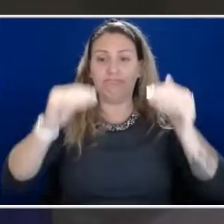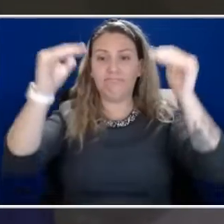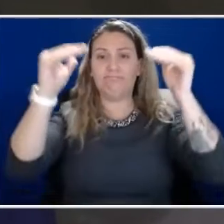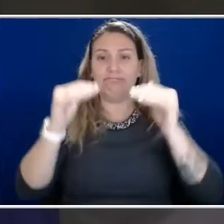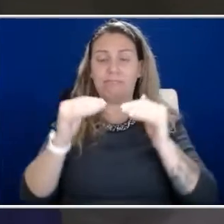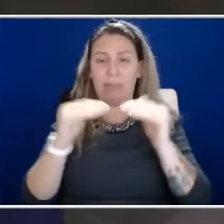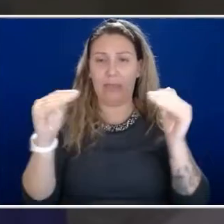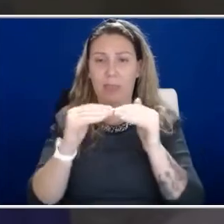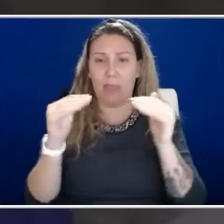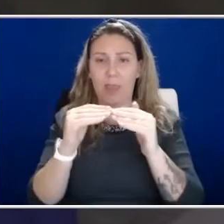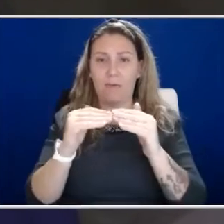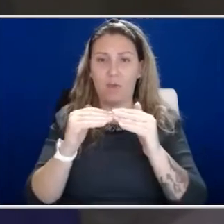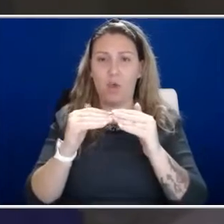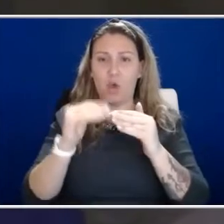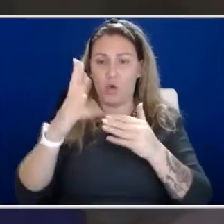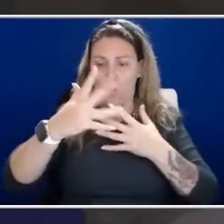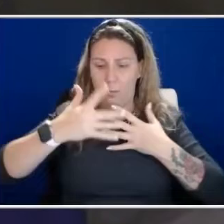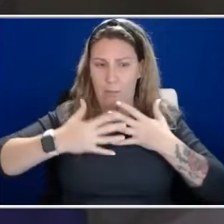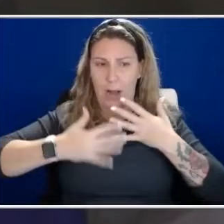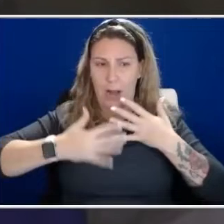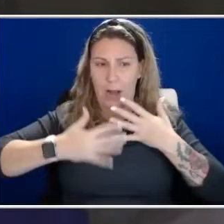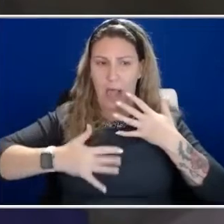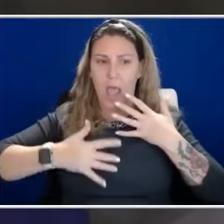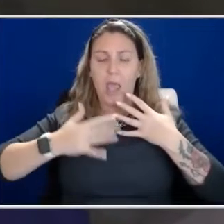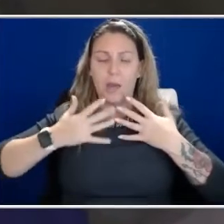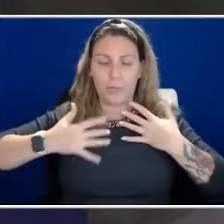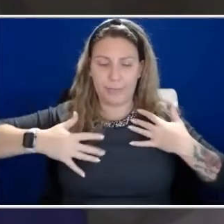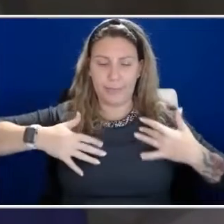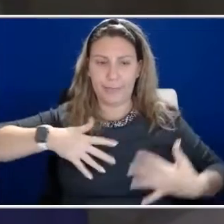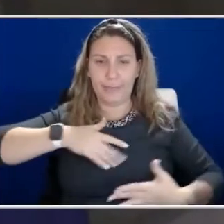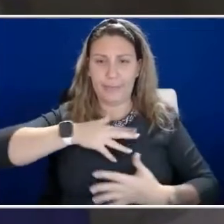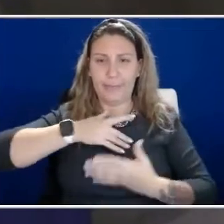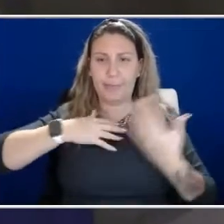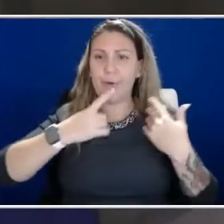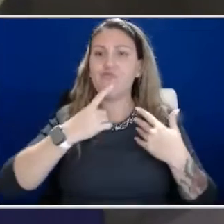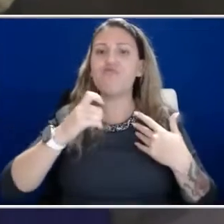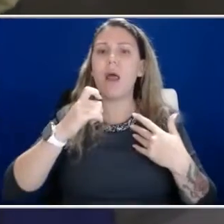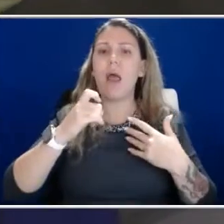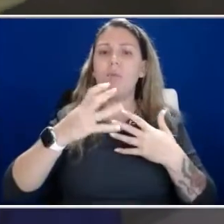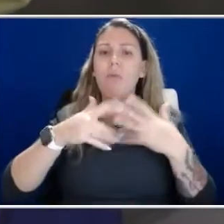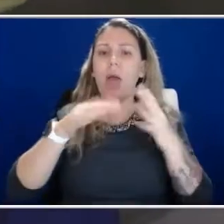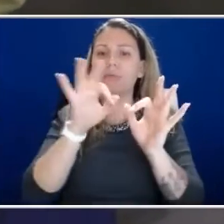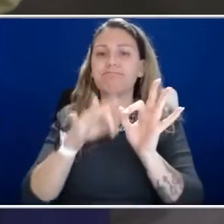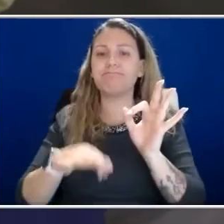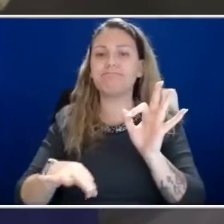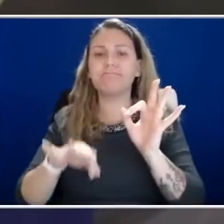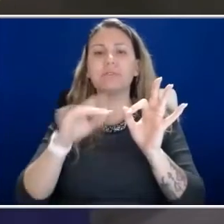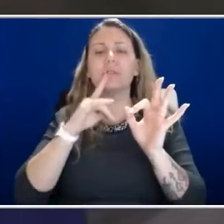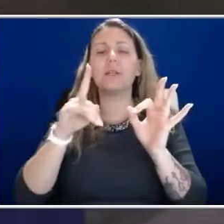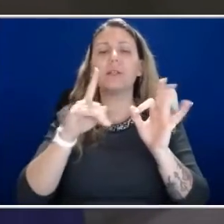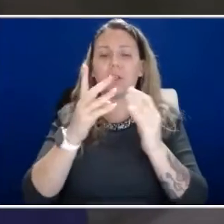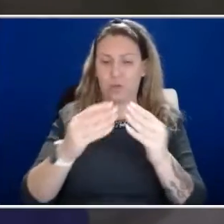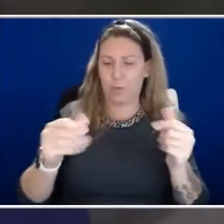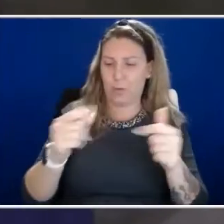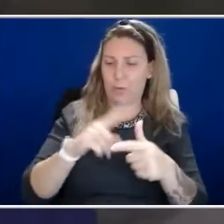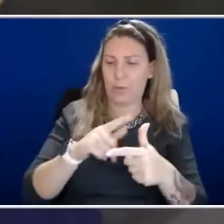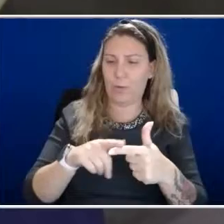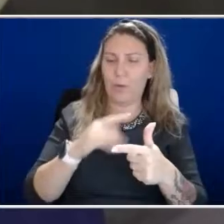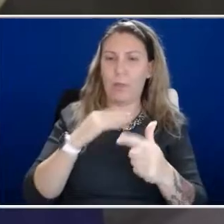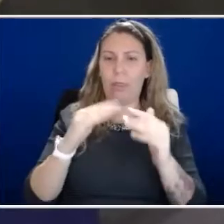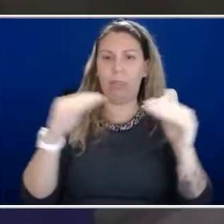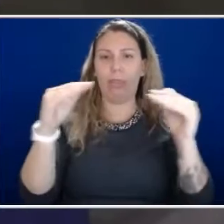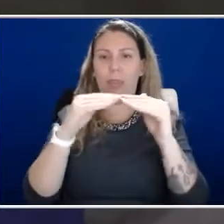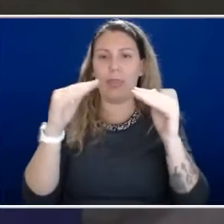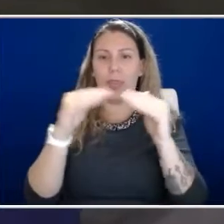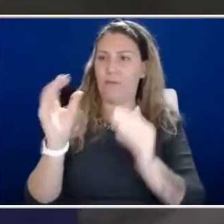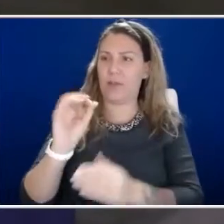bloodstream irrespective of the amount of red blood cells. It's actually forced into solution, so the levels of oxygen get very high